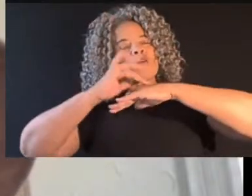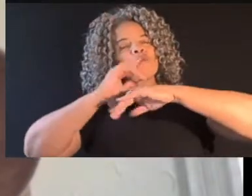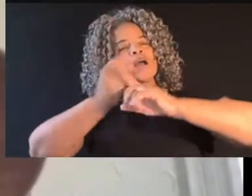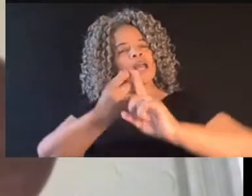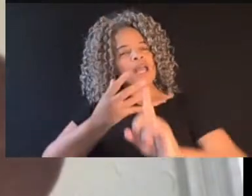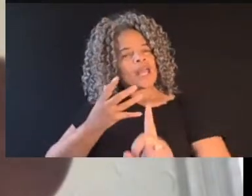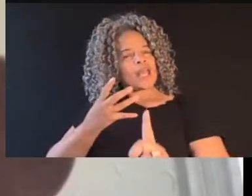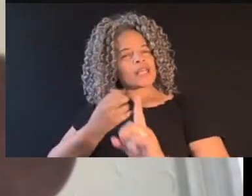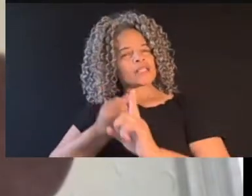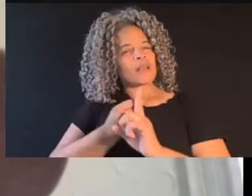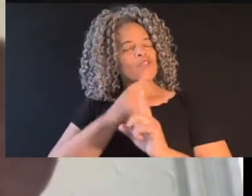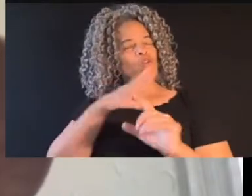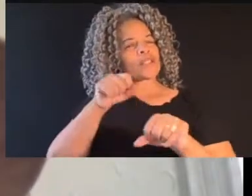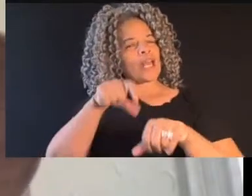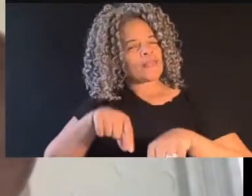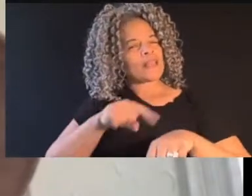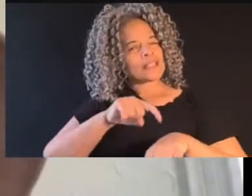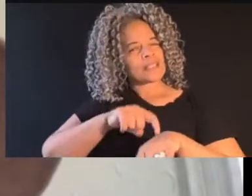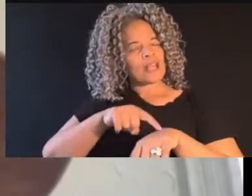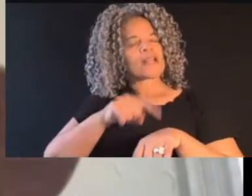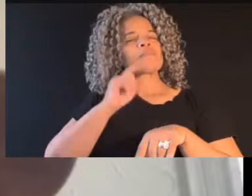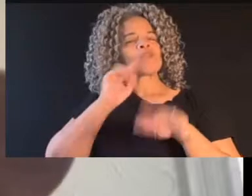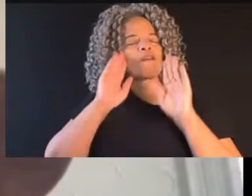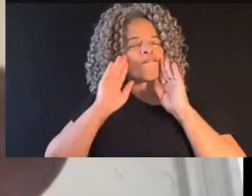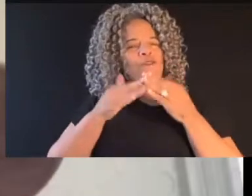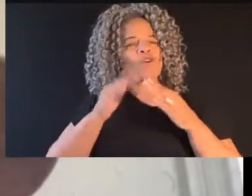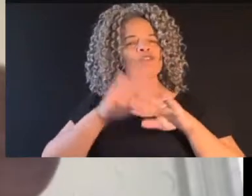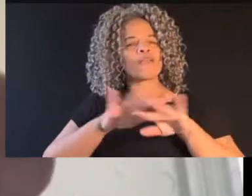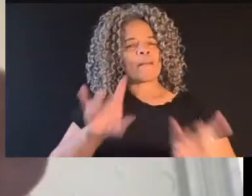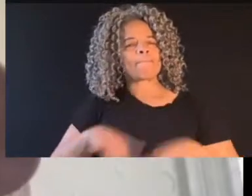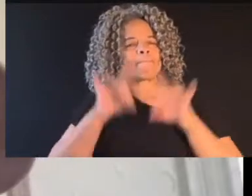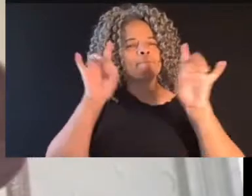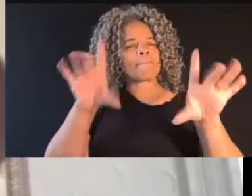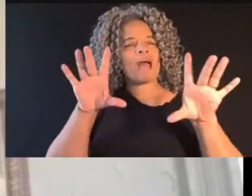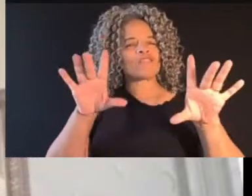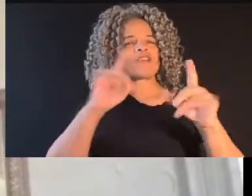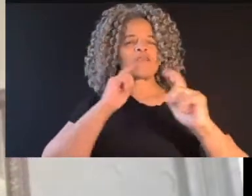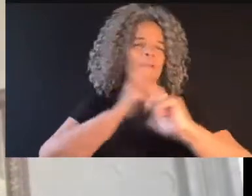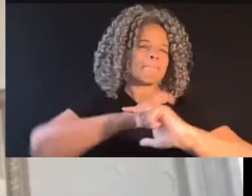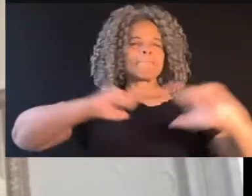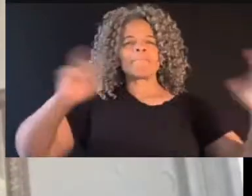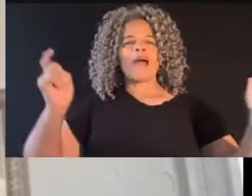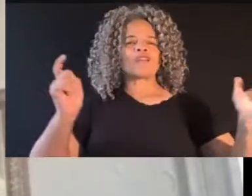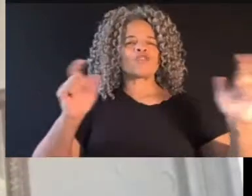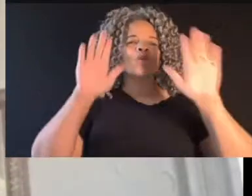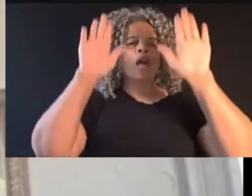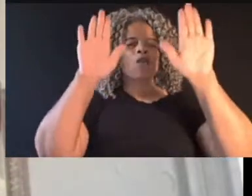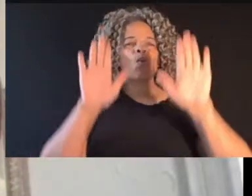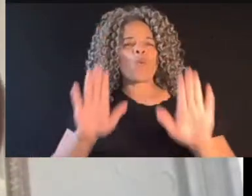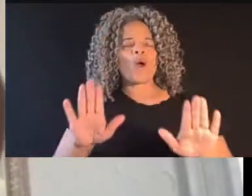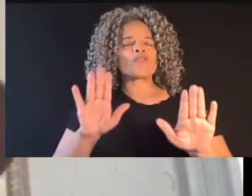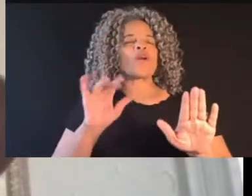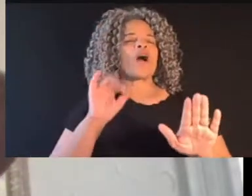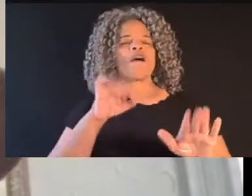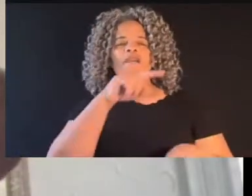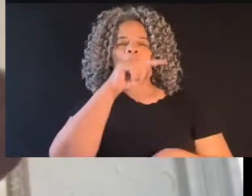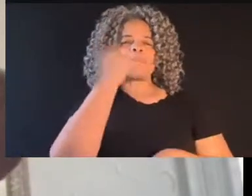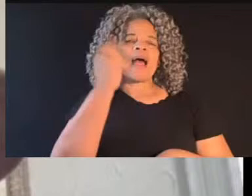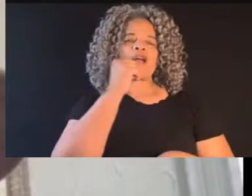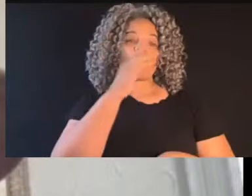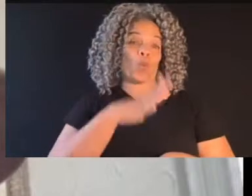take this intentional time to focus on the magic, magnitude, and wonder of Black